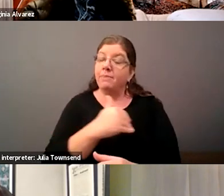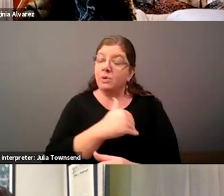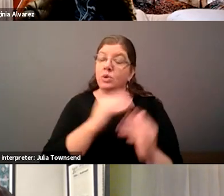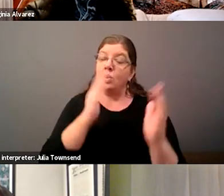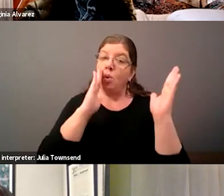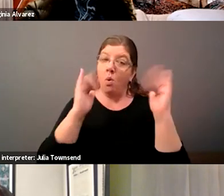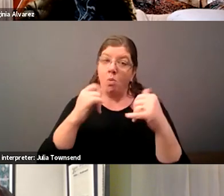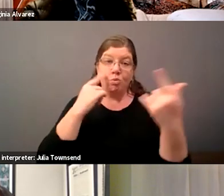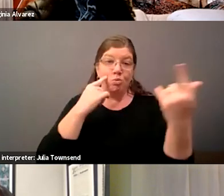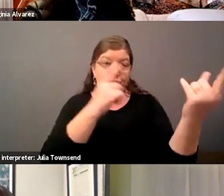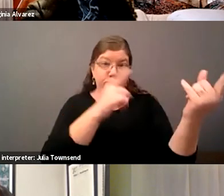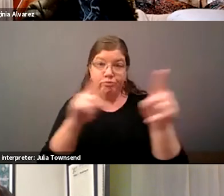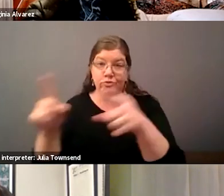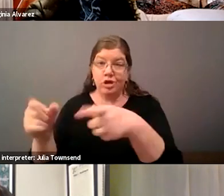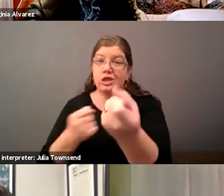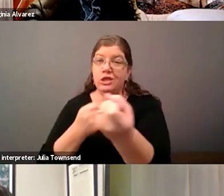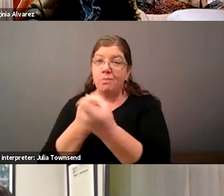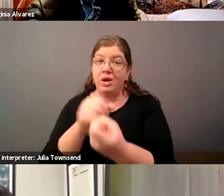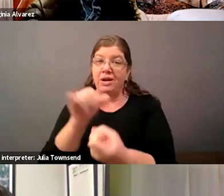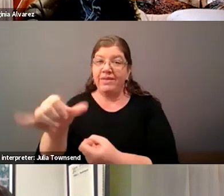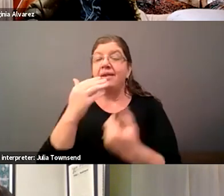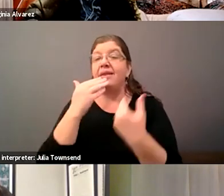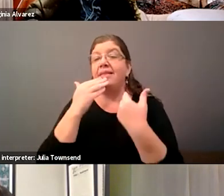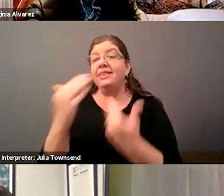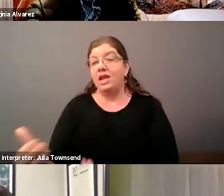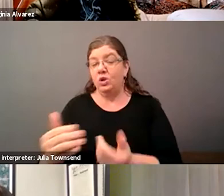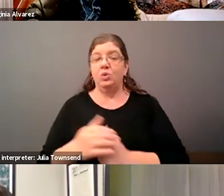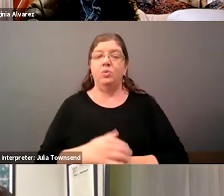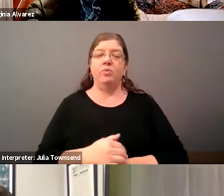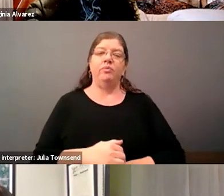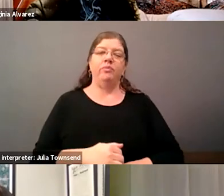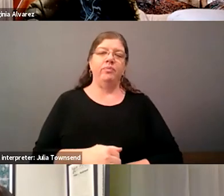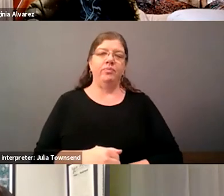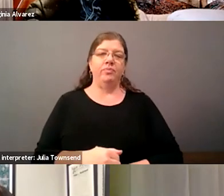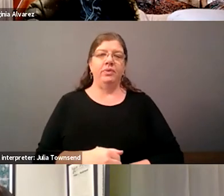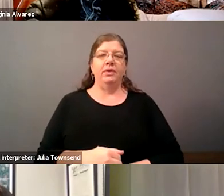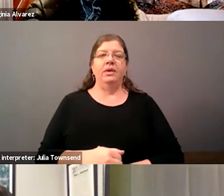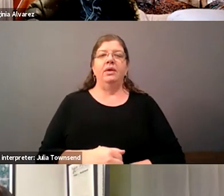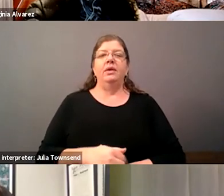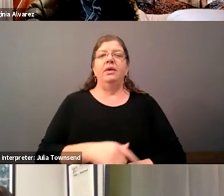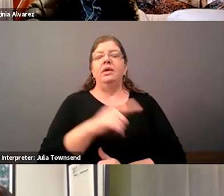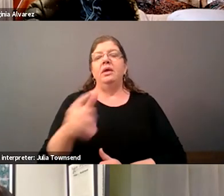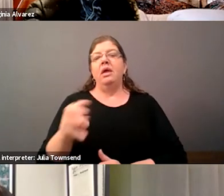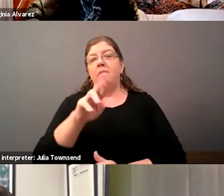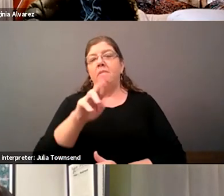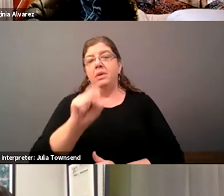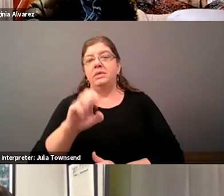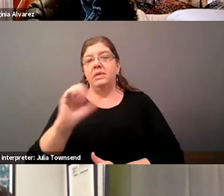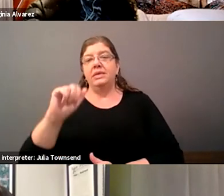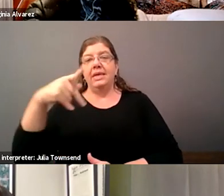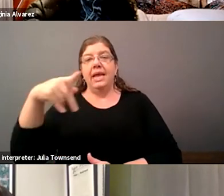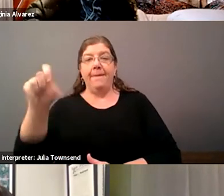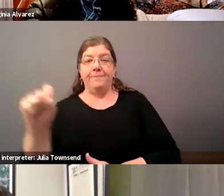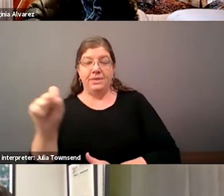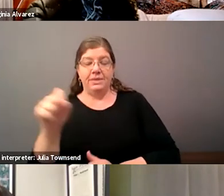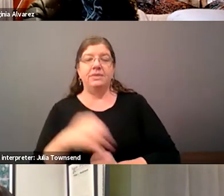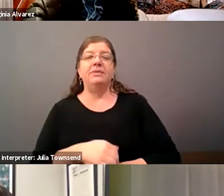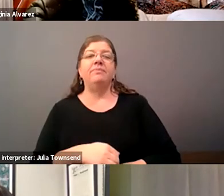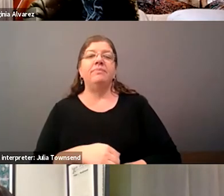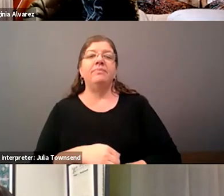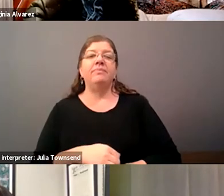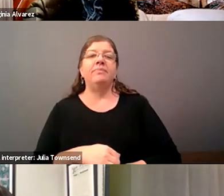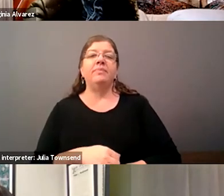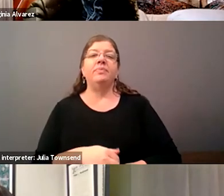in support of this thank you great and miss cops yeah thank